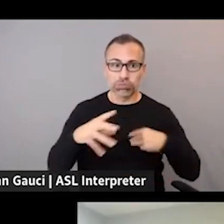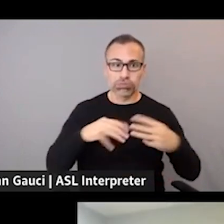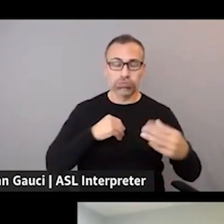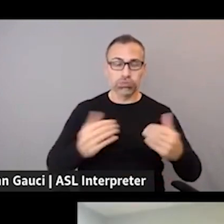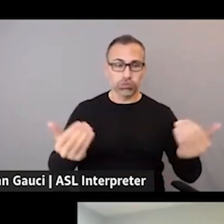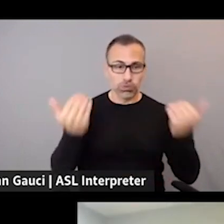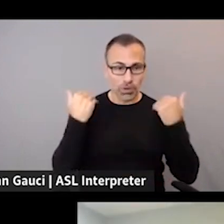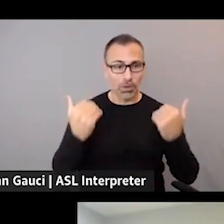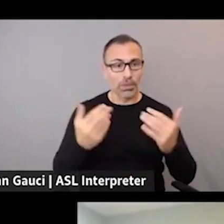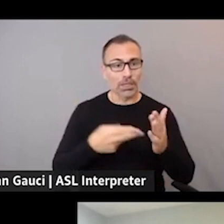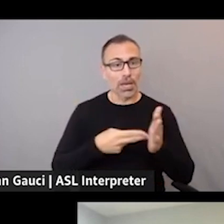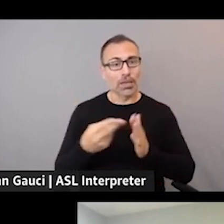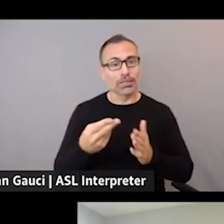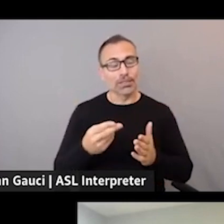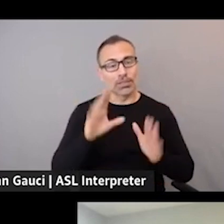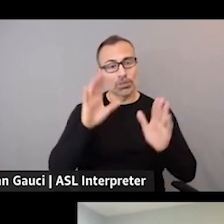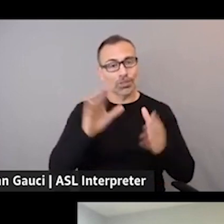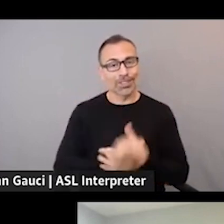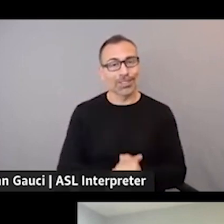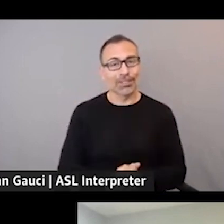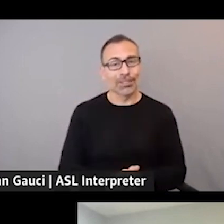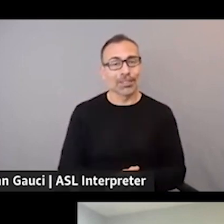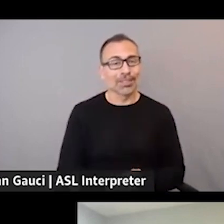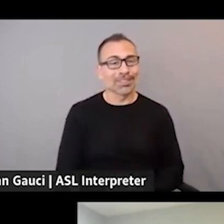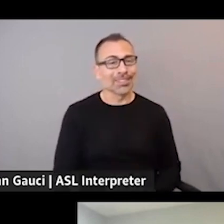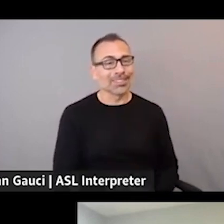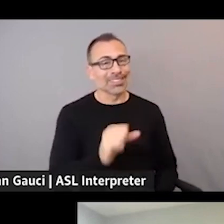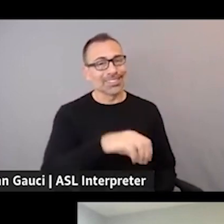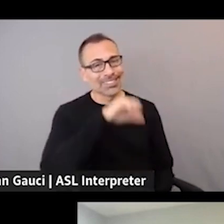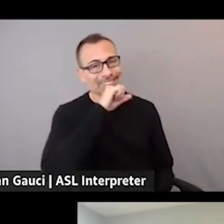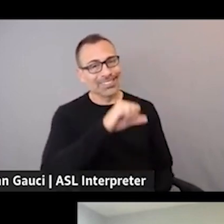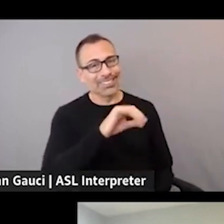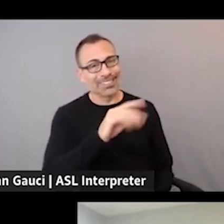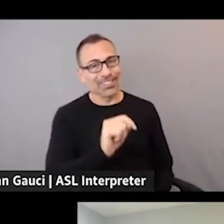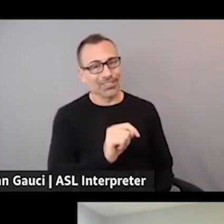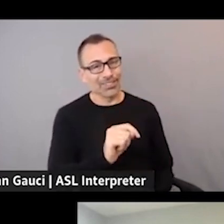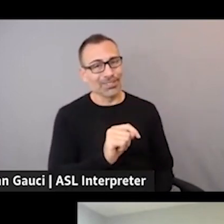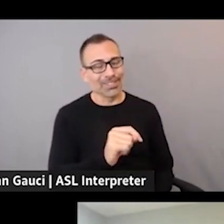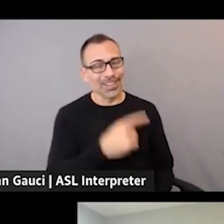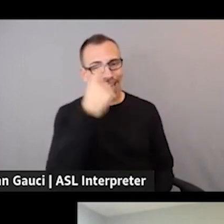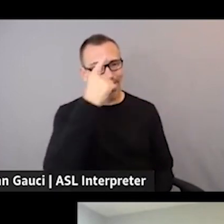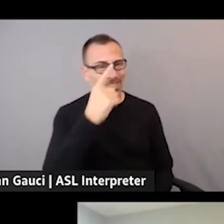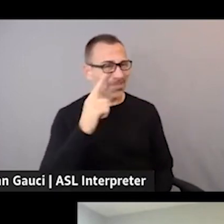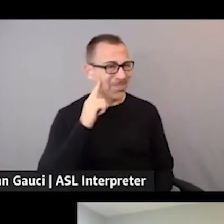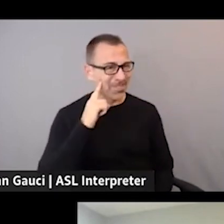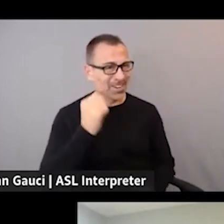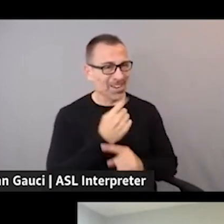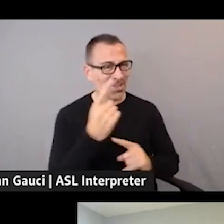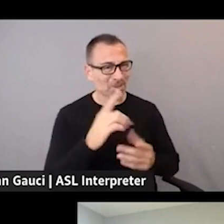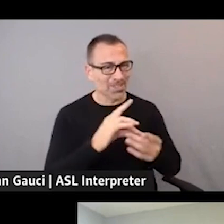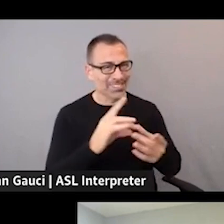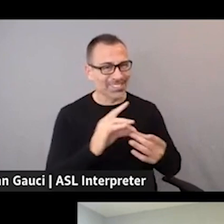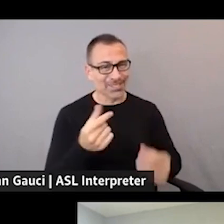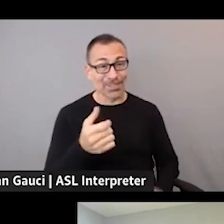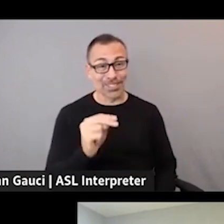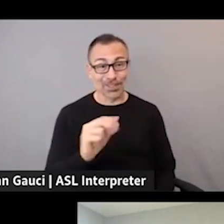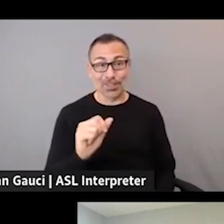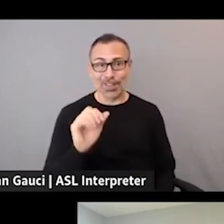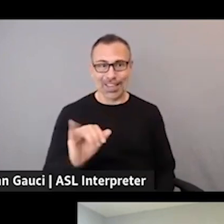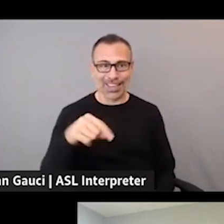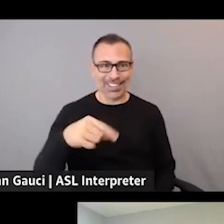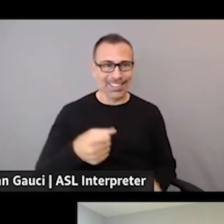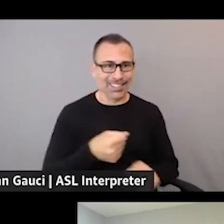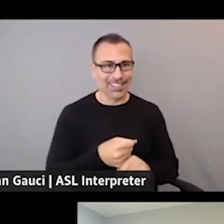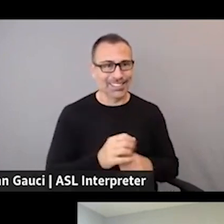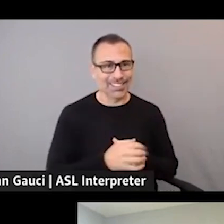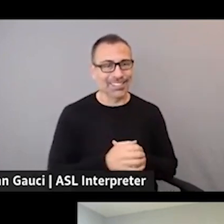great. Yeah, I love it. I mean, yes, I think we've heard everyone talk about generative AI this year, so that's great